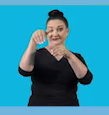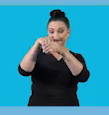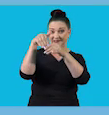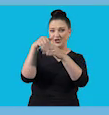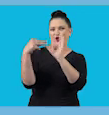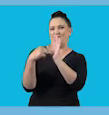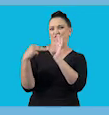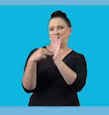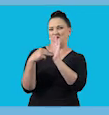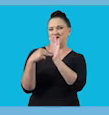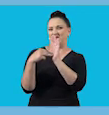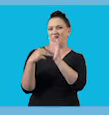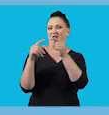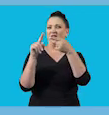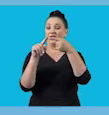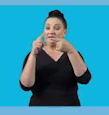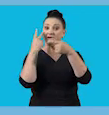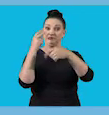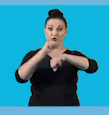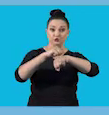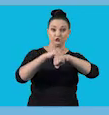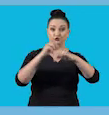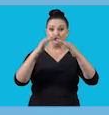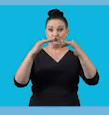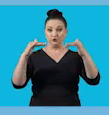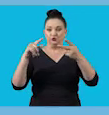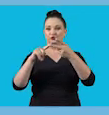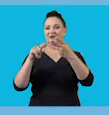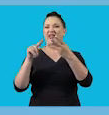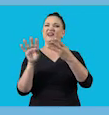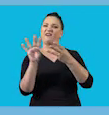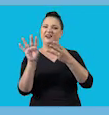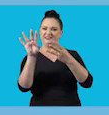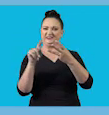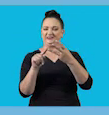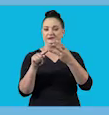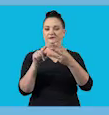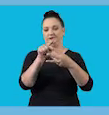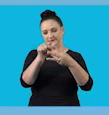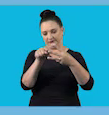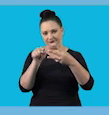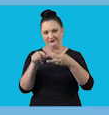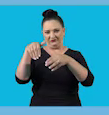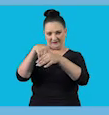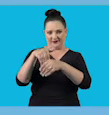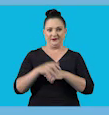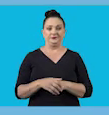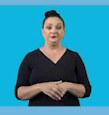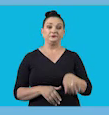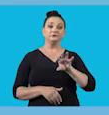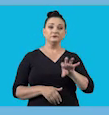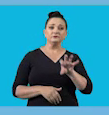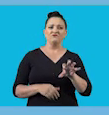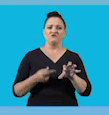of matter, and in it, we're going to be looking at the properties of solids, liquids, and gases. Thereafter, we're going to be looking